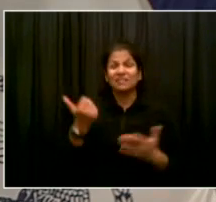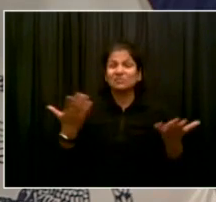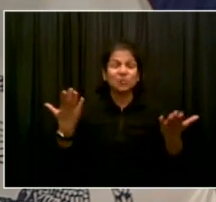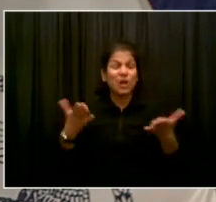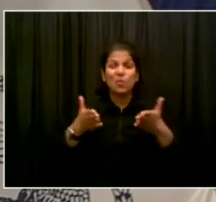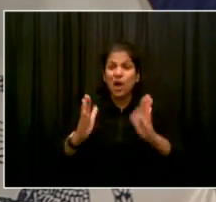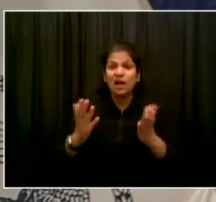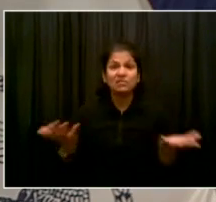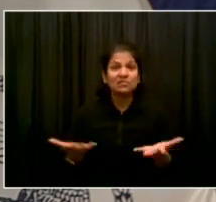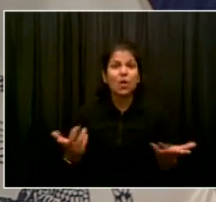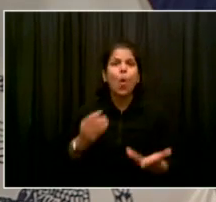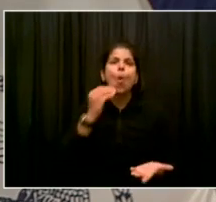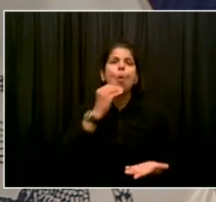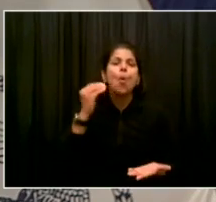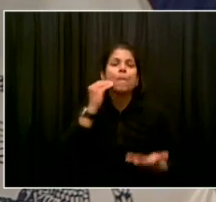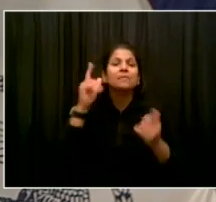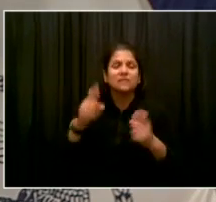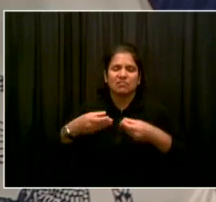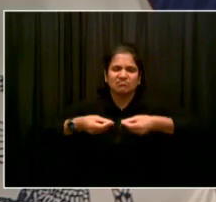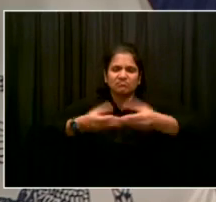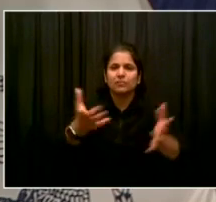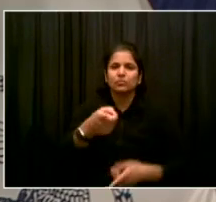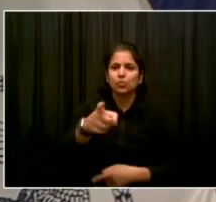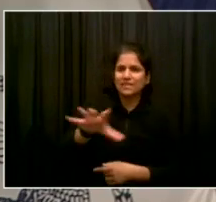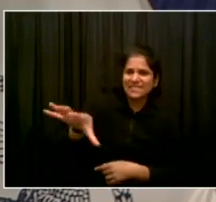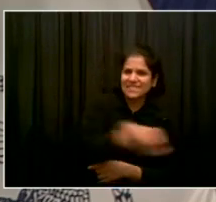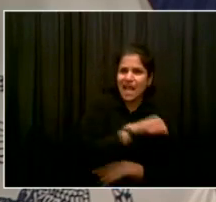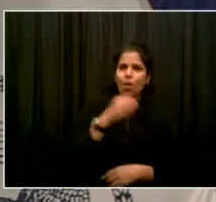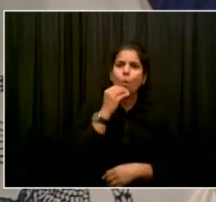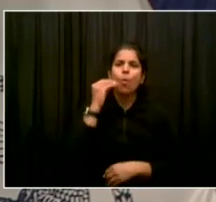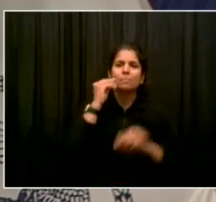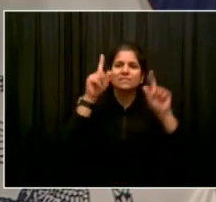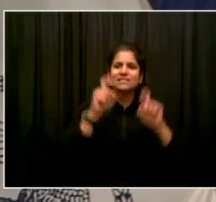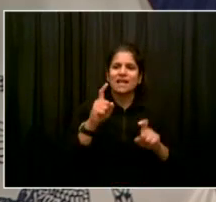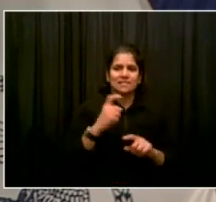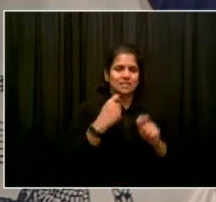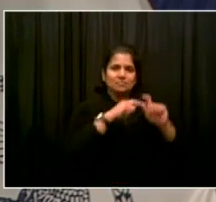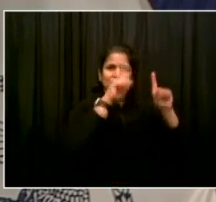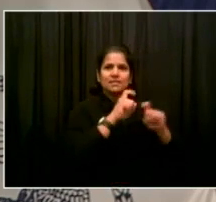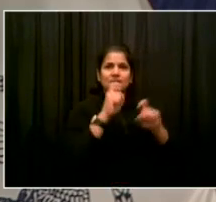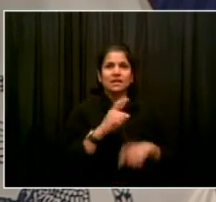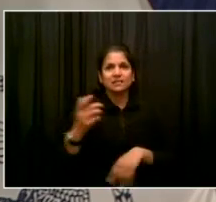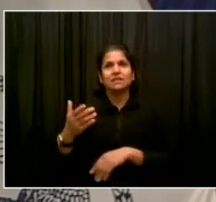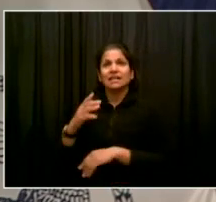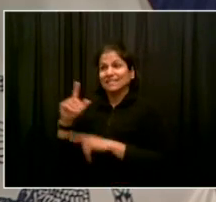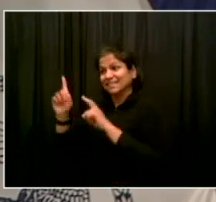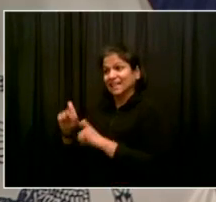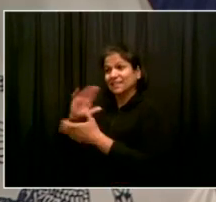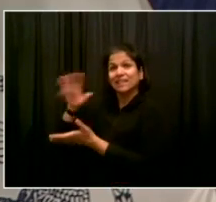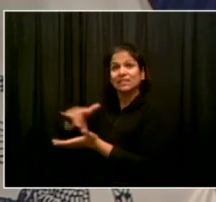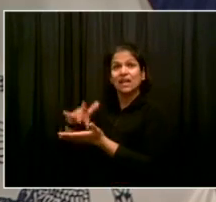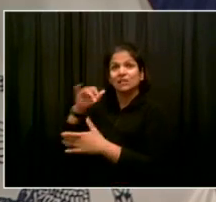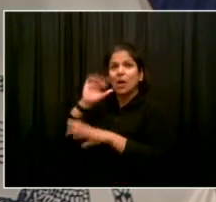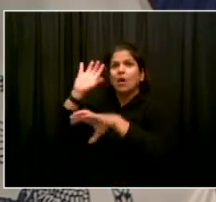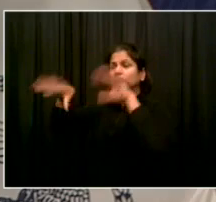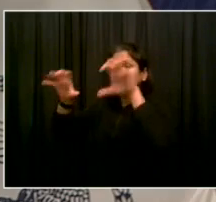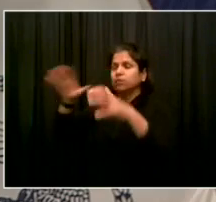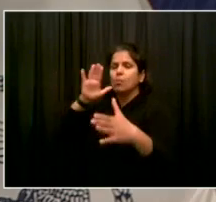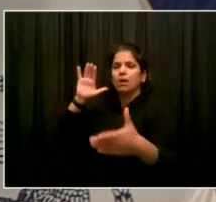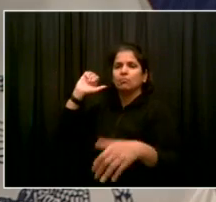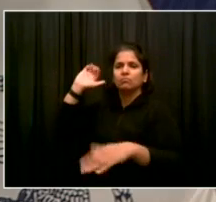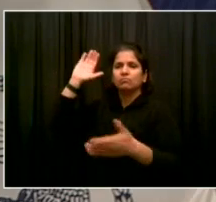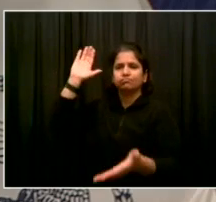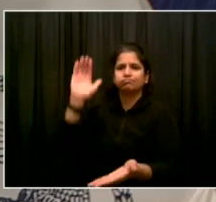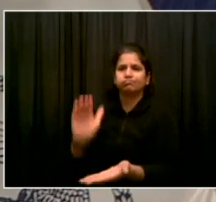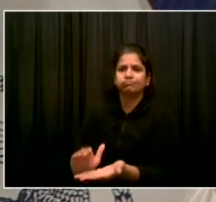a huge amount of pressure on the test sites. But we're still not 100% sure how much we're going to get when, and that's the X factor here. But